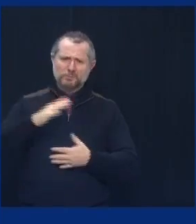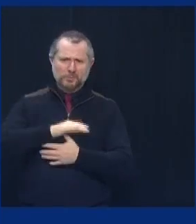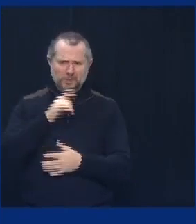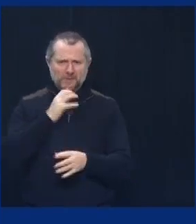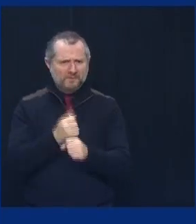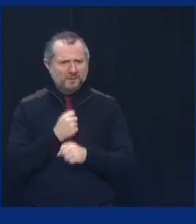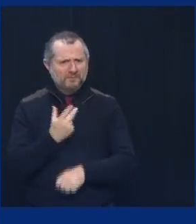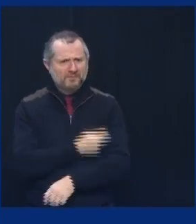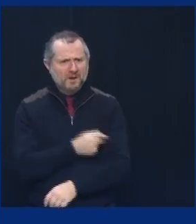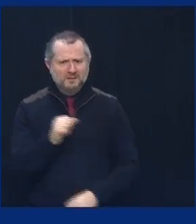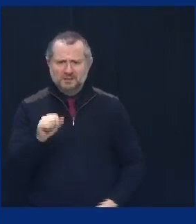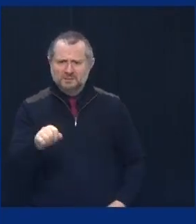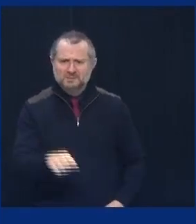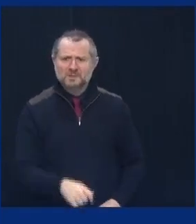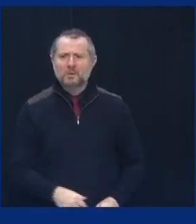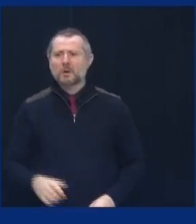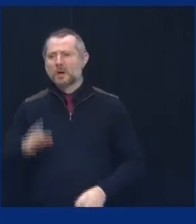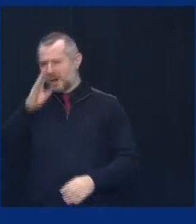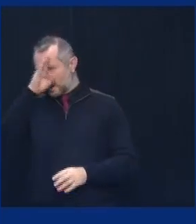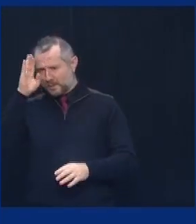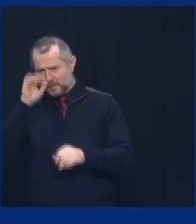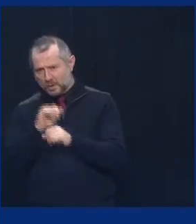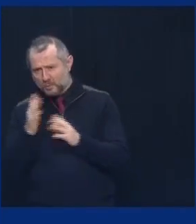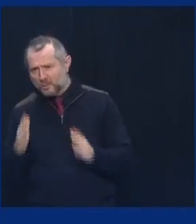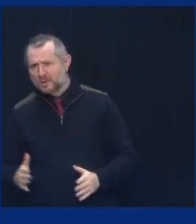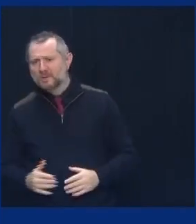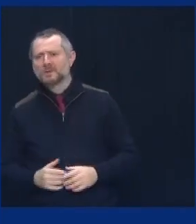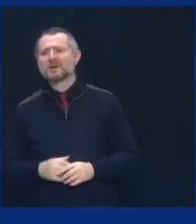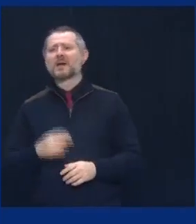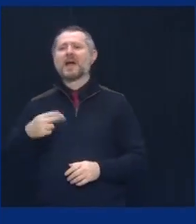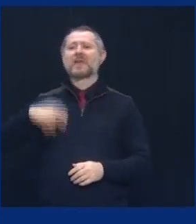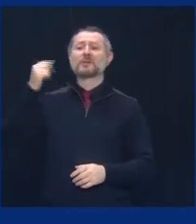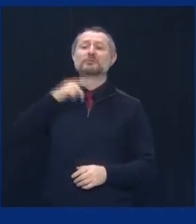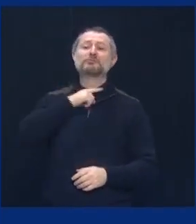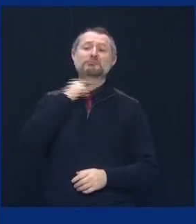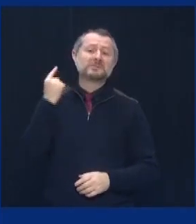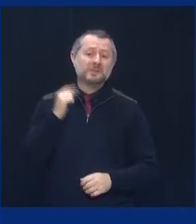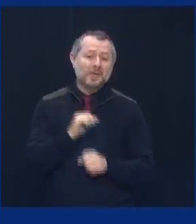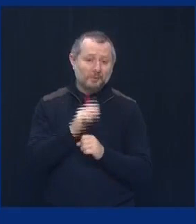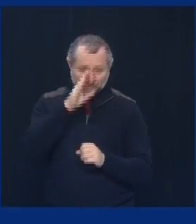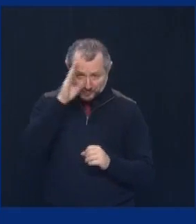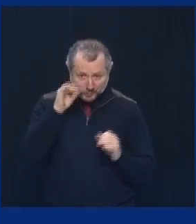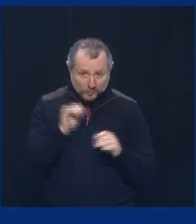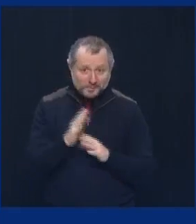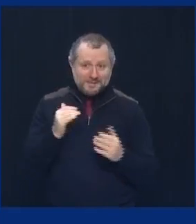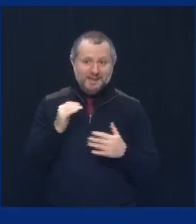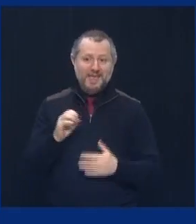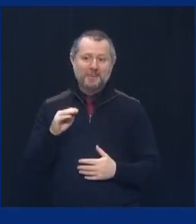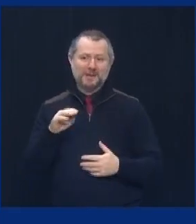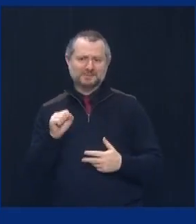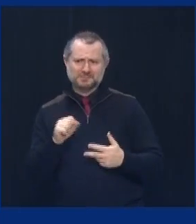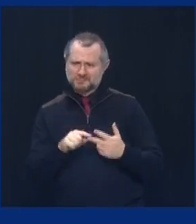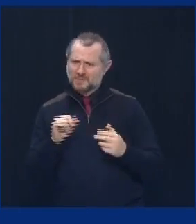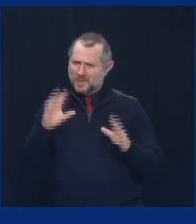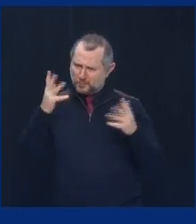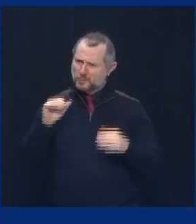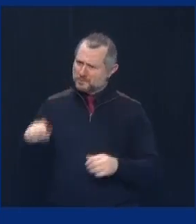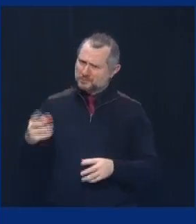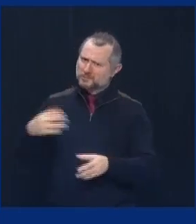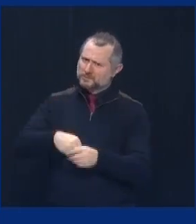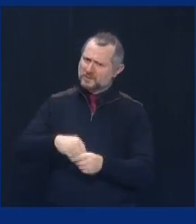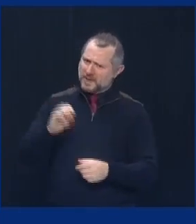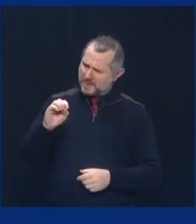you have hospital workers, high-risk hospital workers, and then you have EMS workers. So they are actually in the